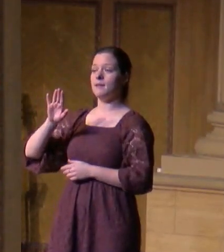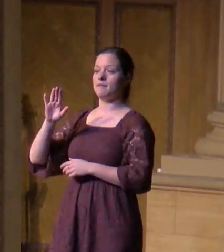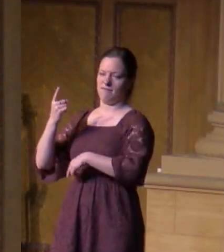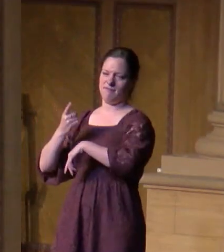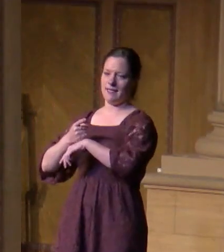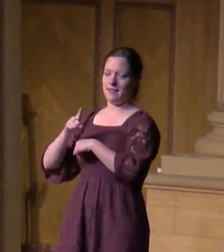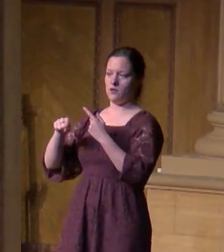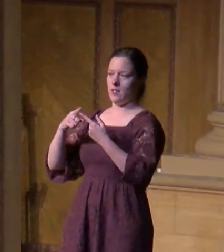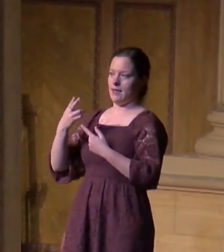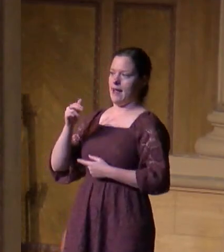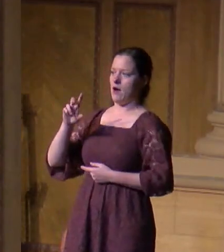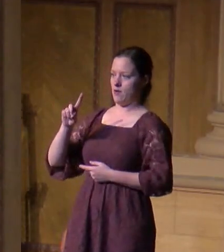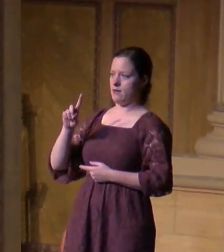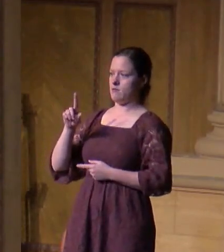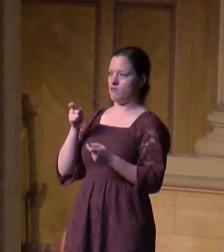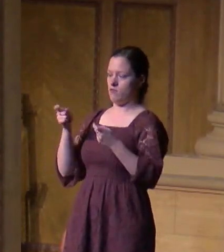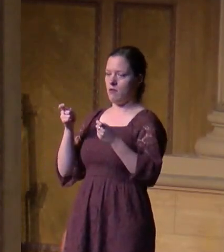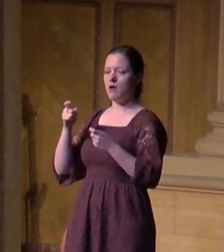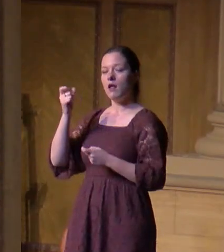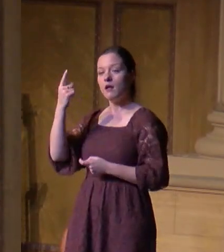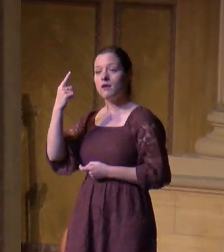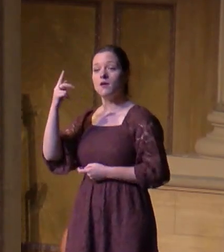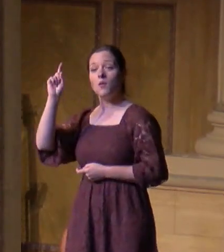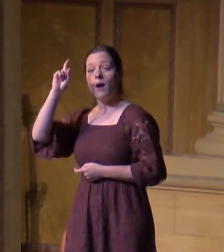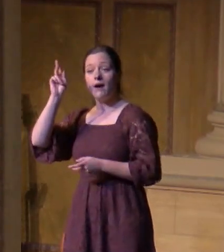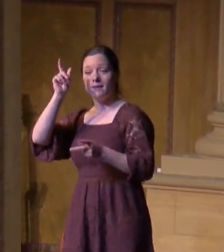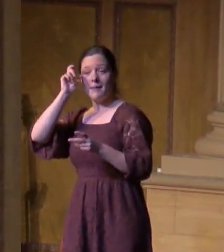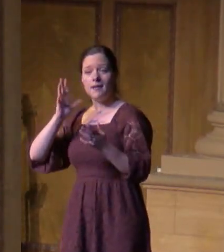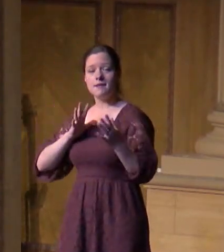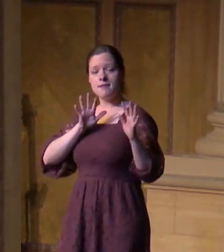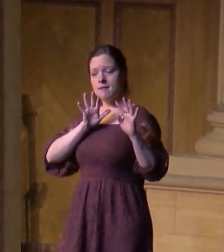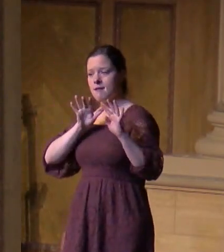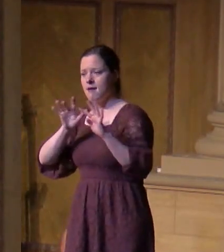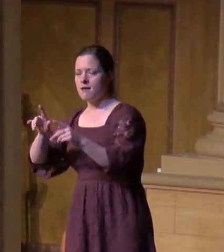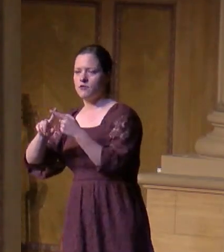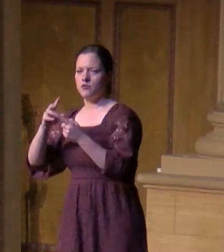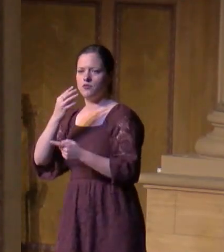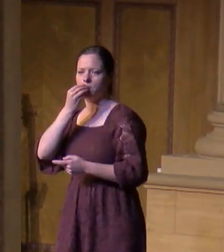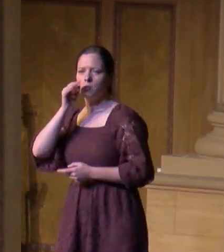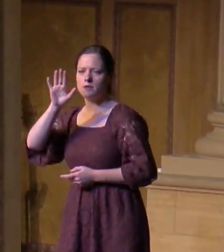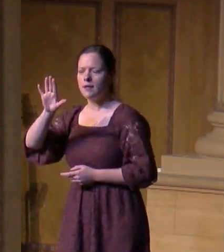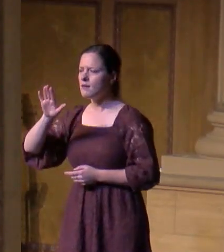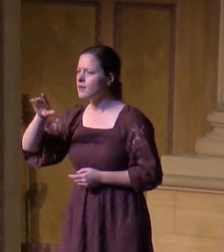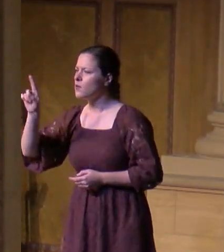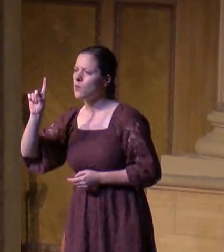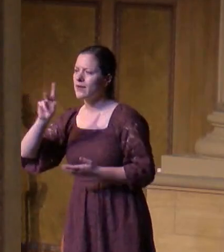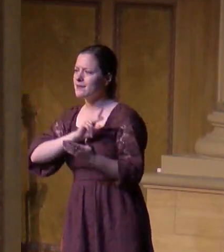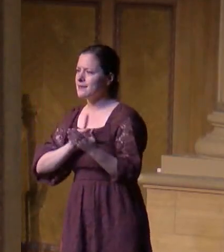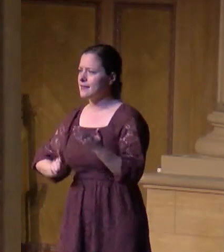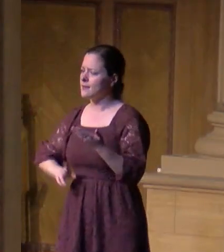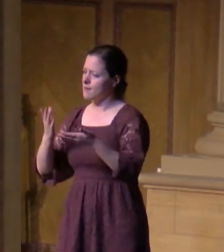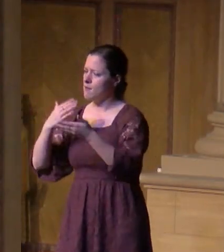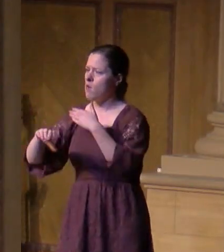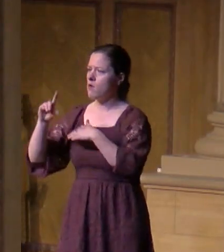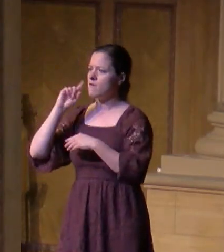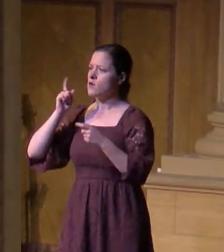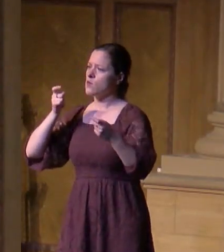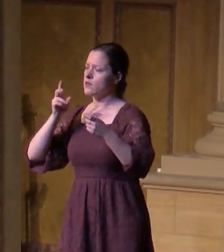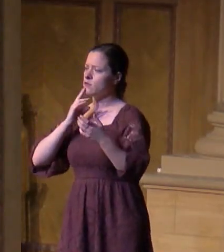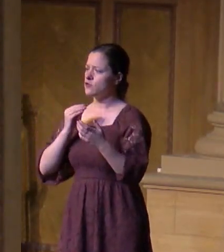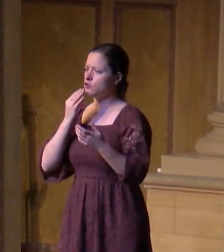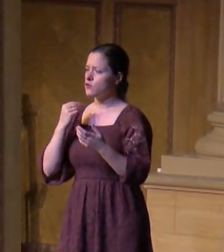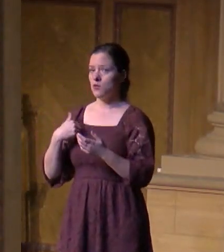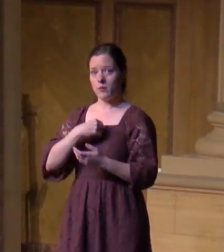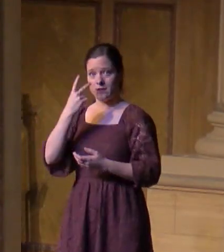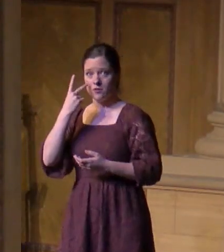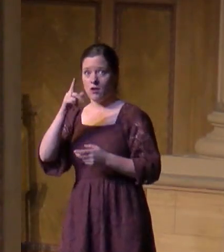king behold wise men from the east came to Jerusalem saying where is he who has been born king of the Jews for we saw